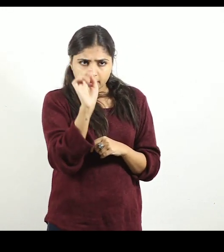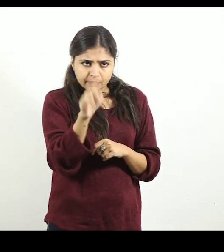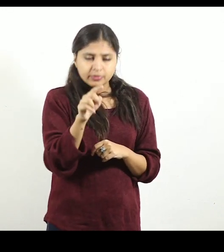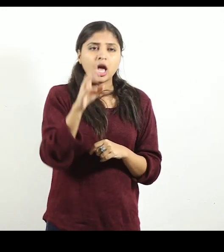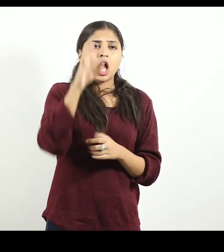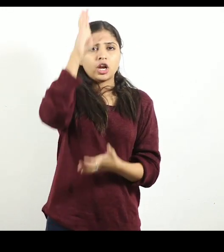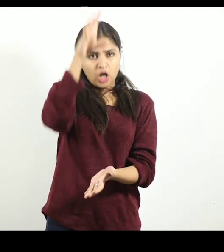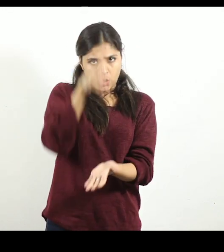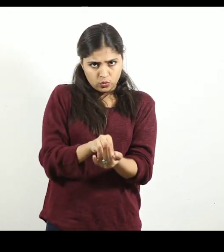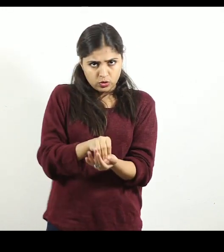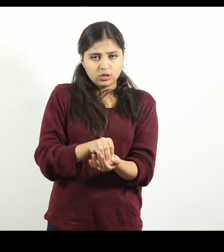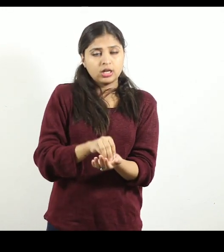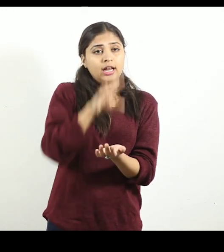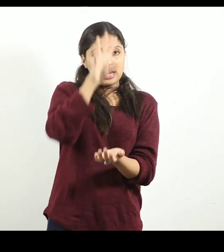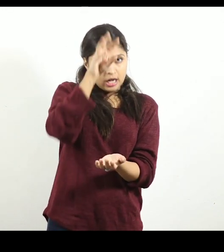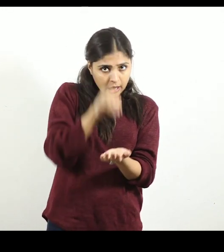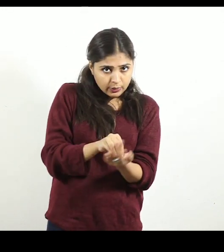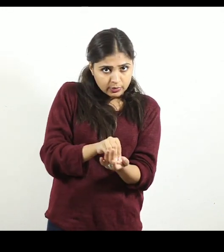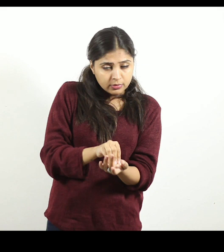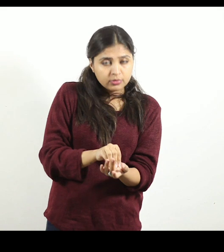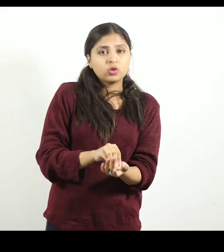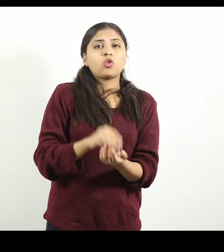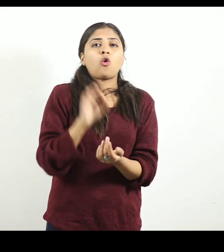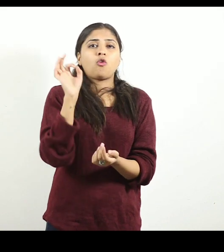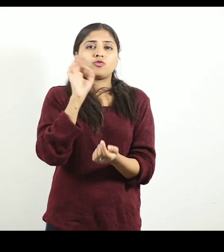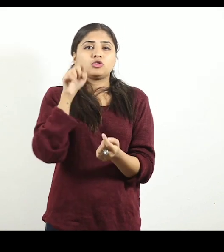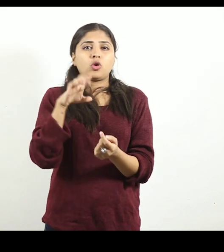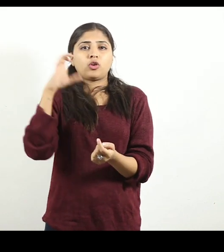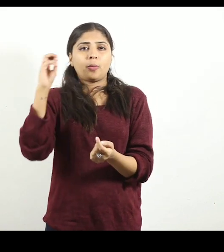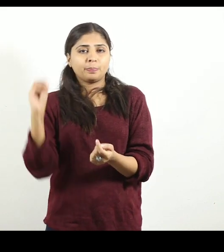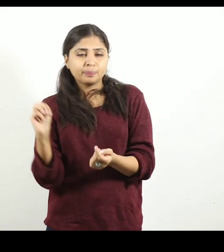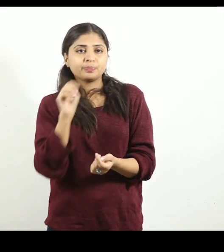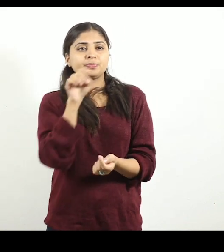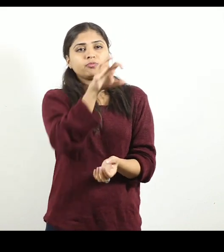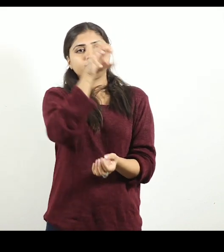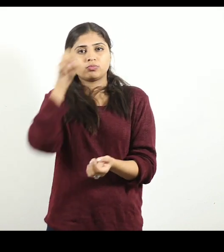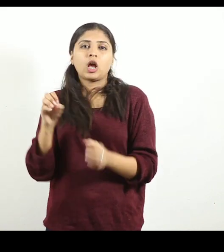to download the template from office.com to your computer.